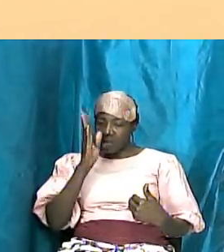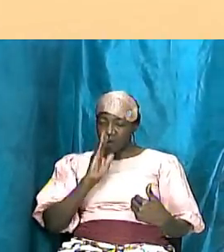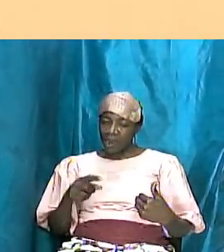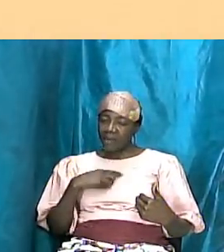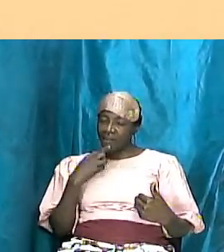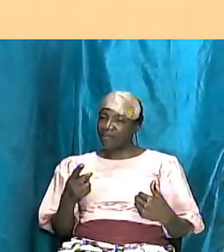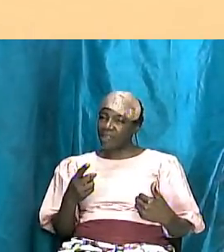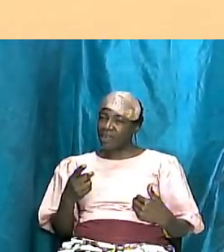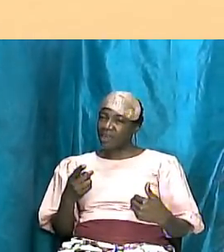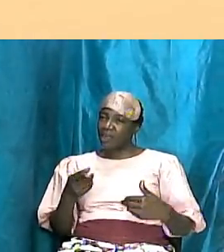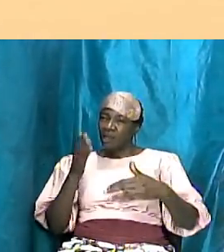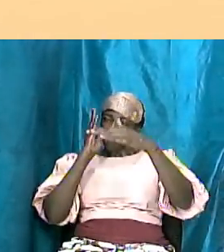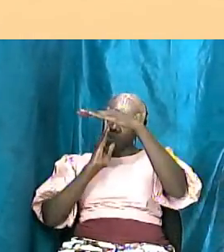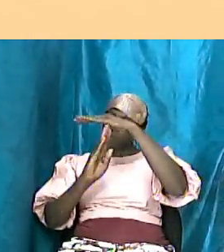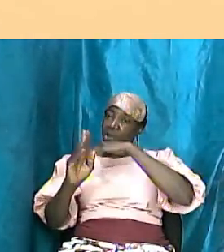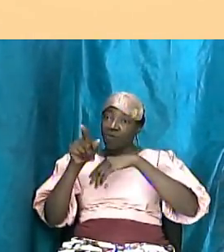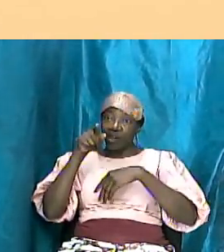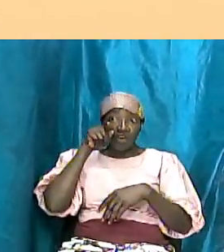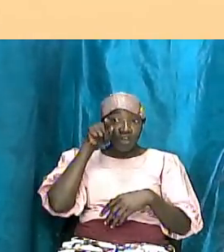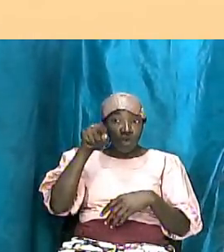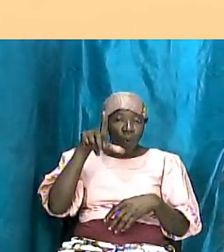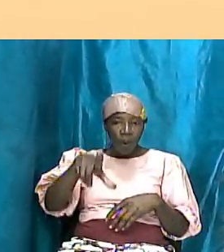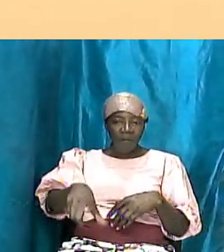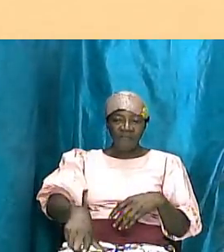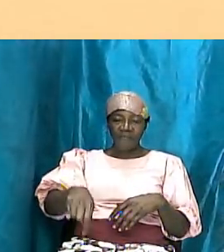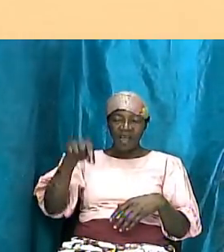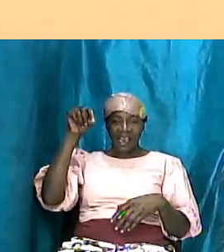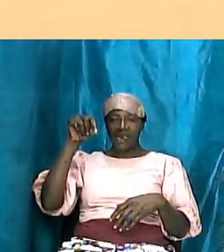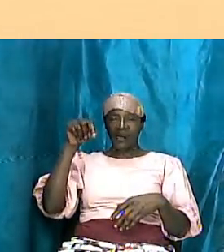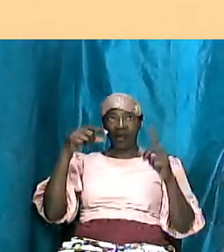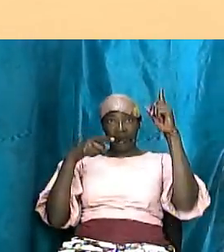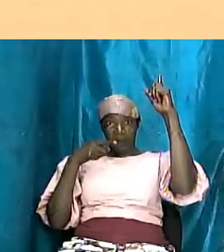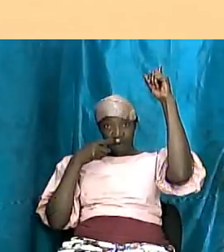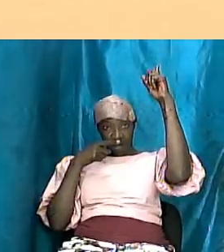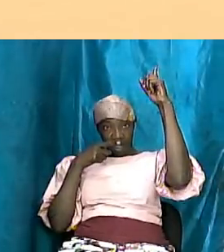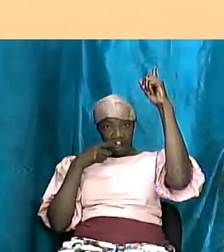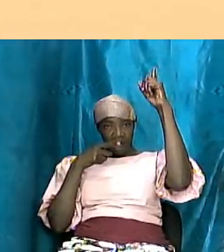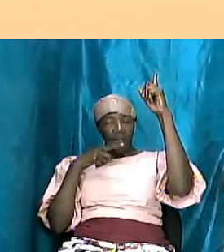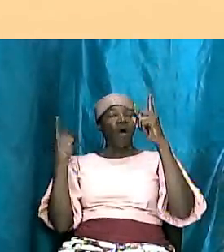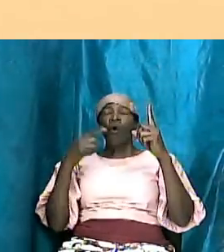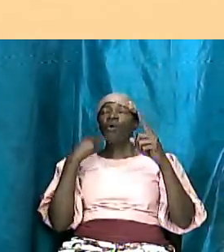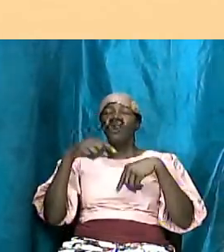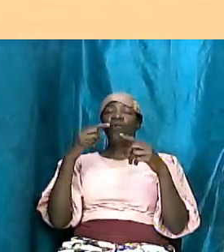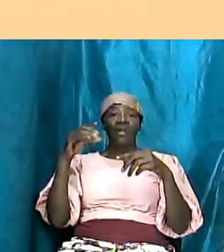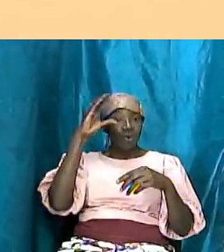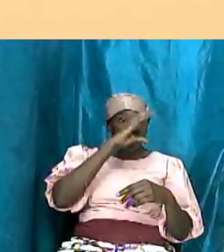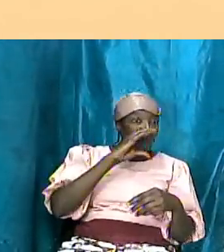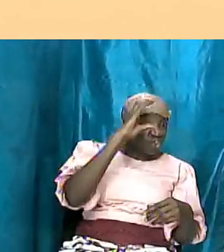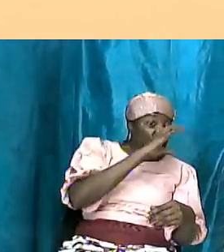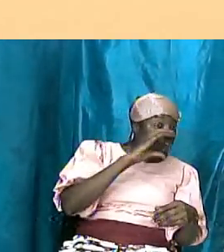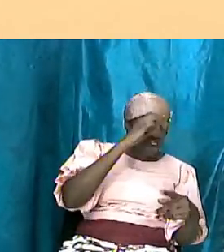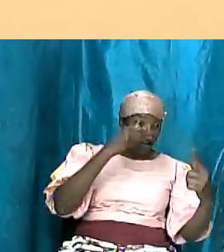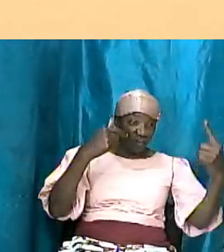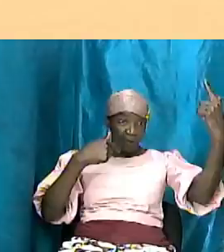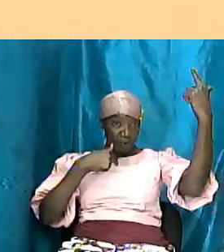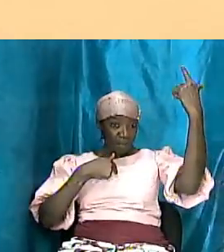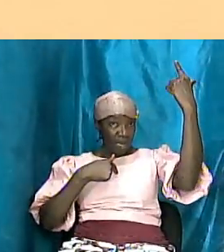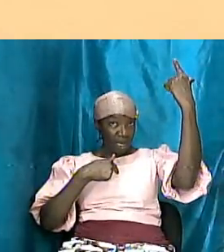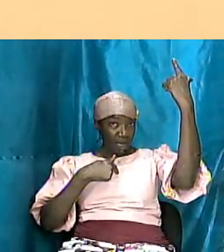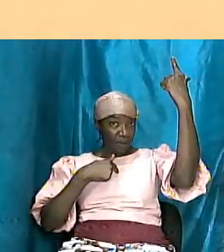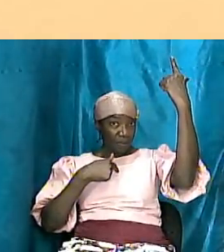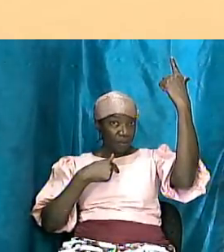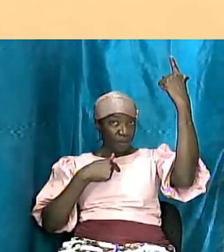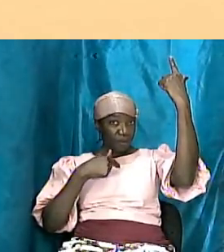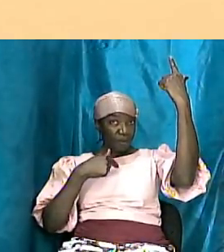you know, you will find me. And this is how he works. But only when you have searched for me with all